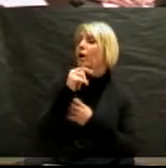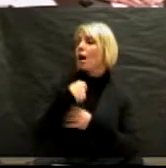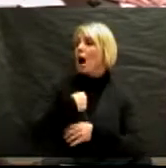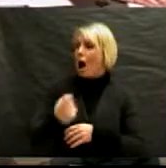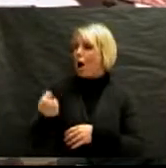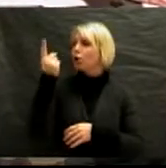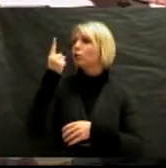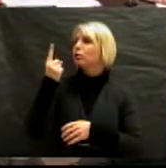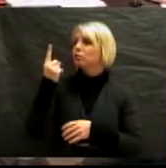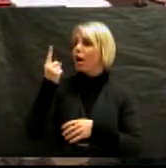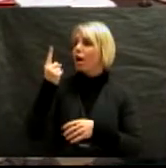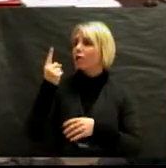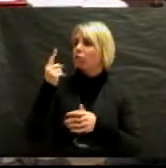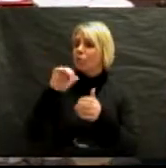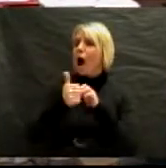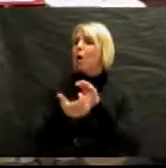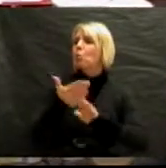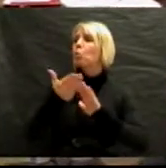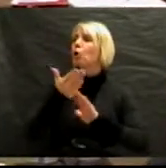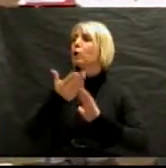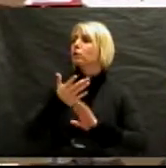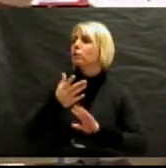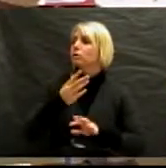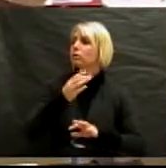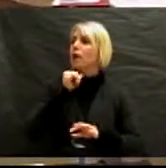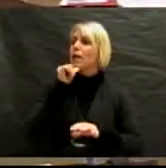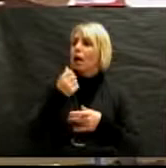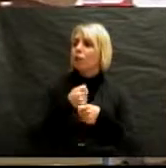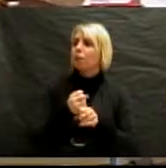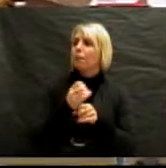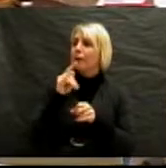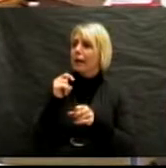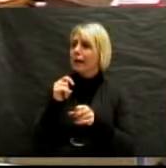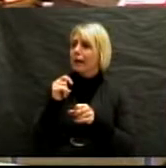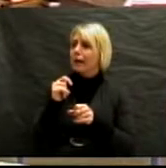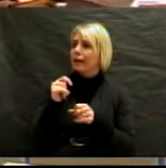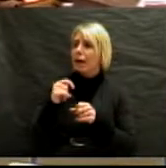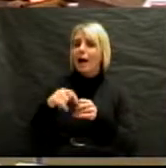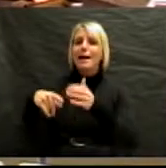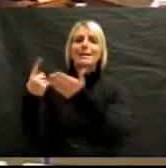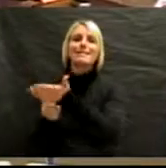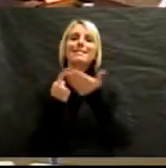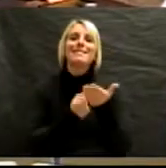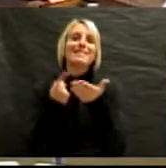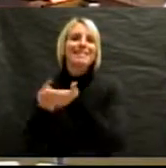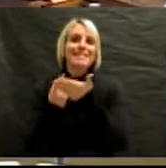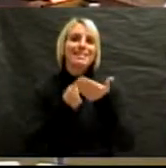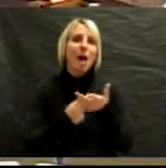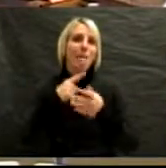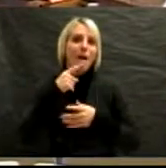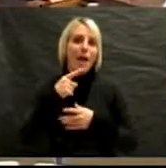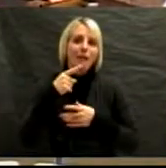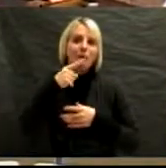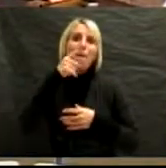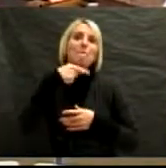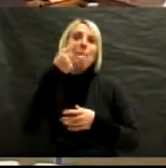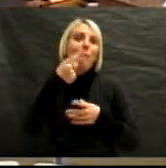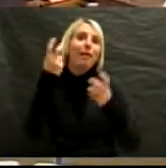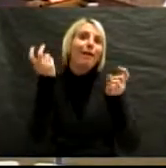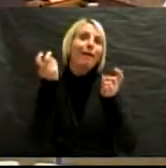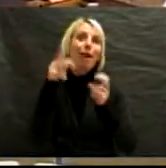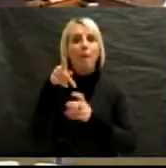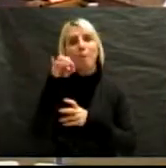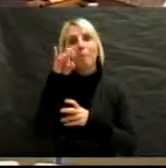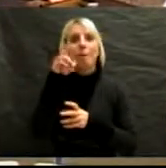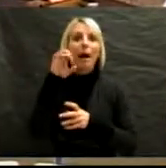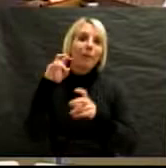a debated public issue, is that I believe that our teachers are there for a salary because that is part of their job. I